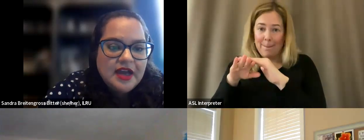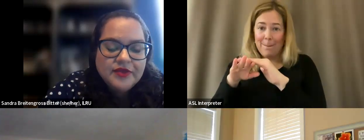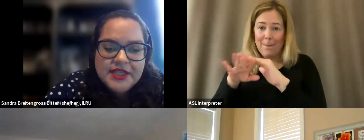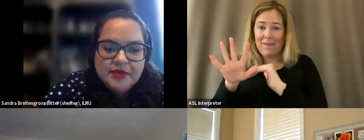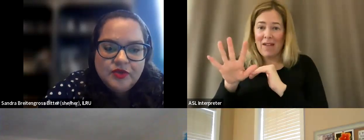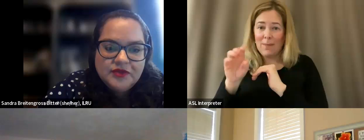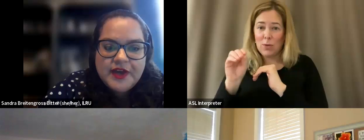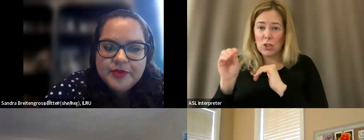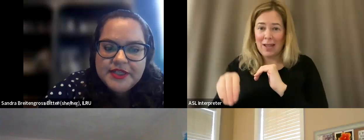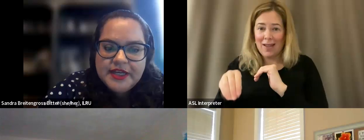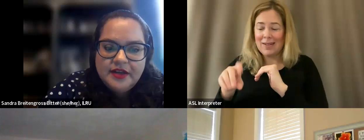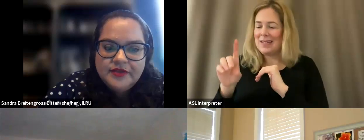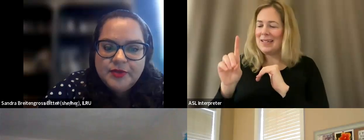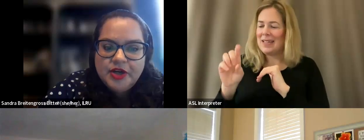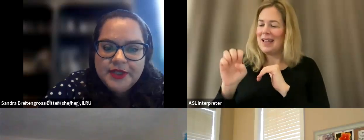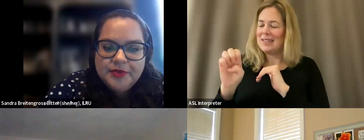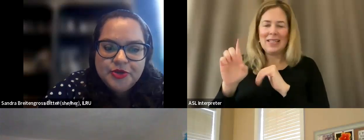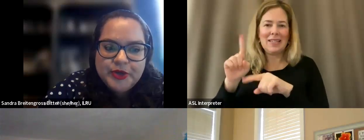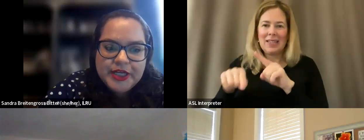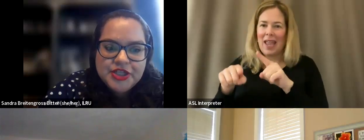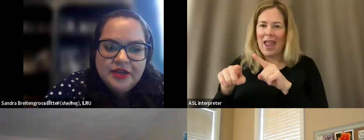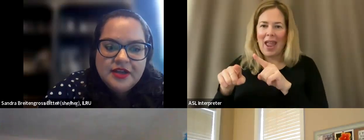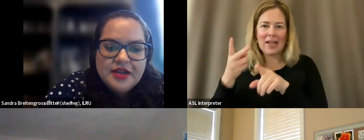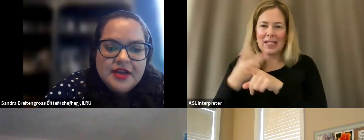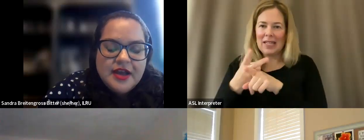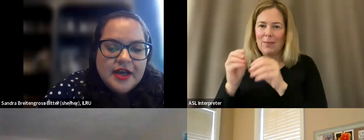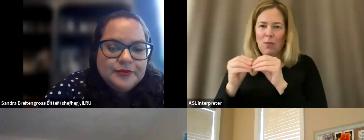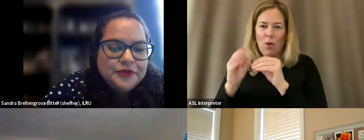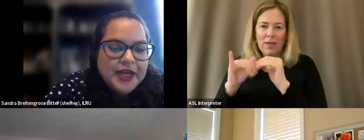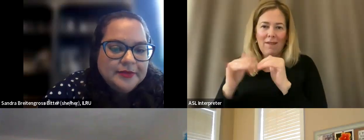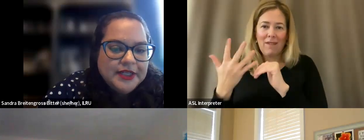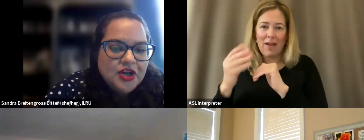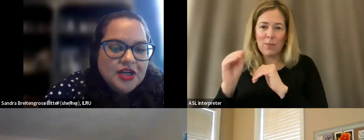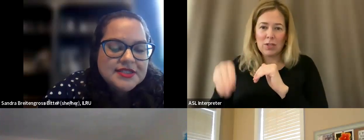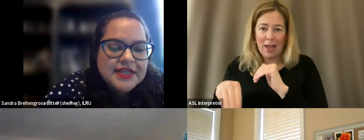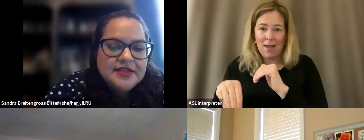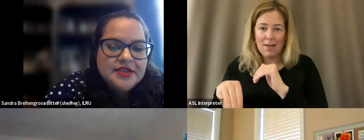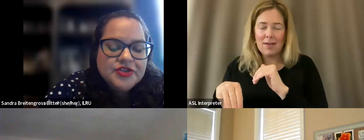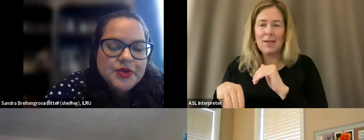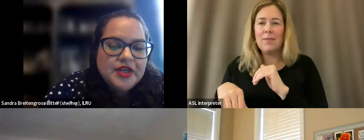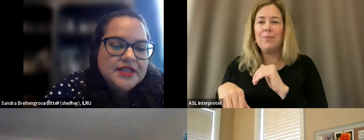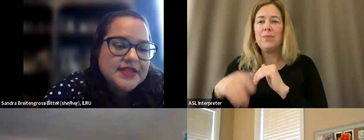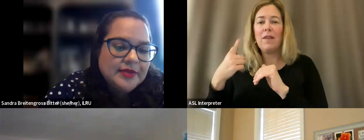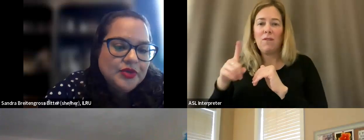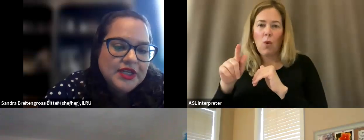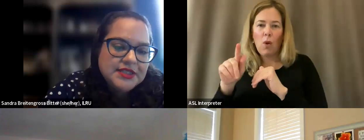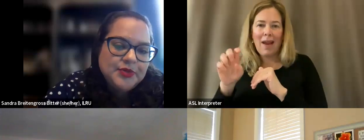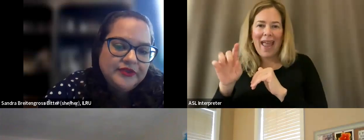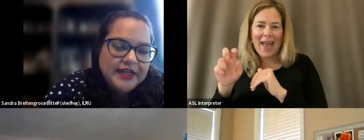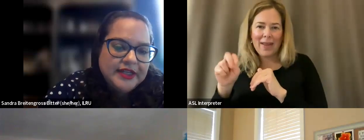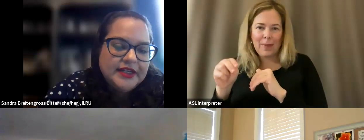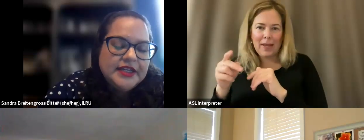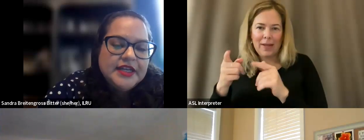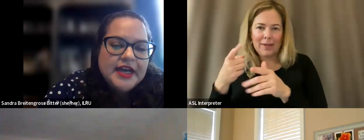DSC may not retain more than 5% of the Part B appropriation for admin costs. And then there's an example that